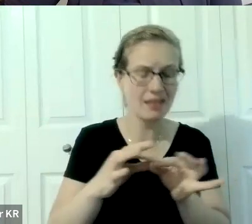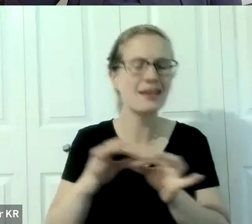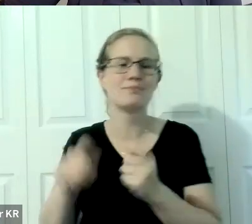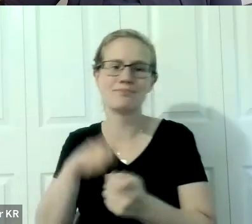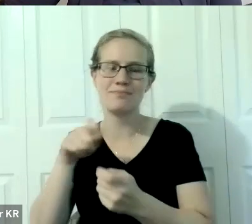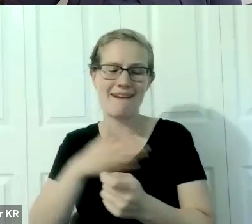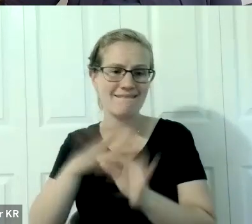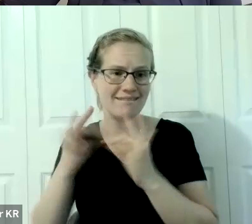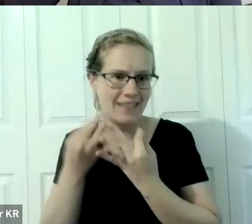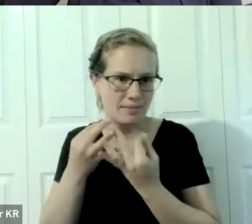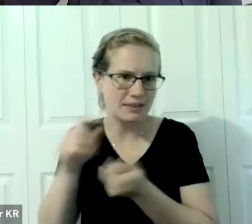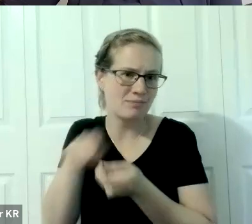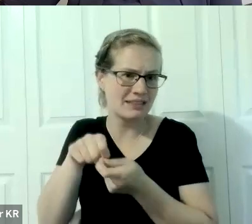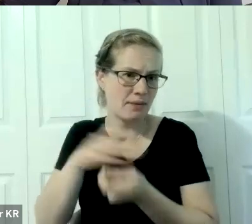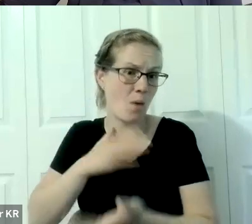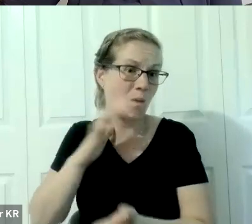my wife,